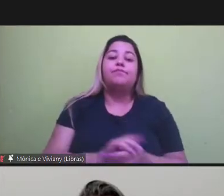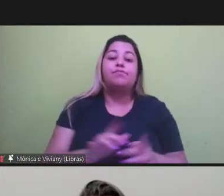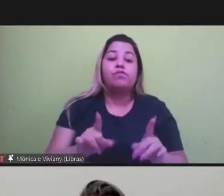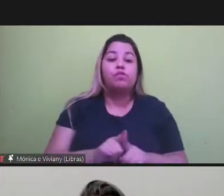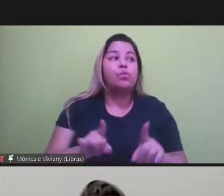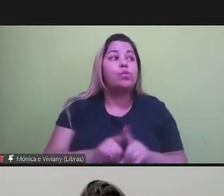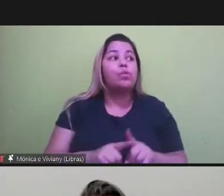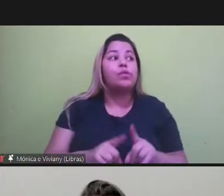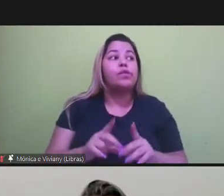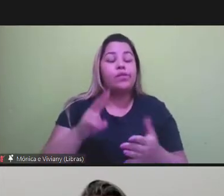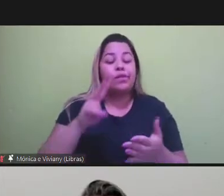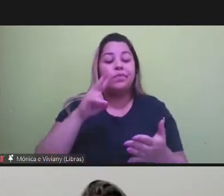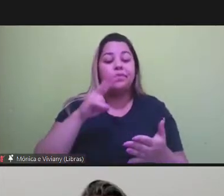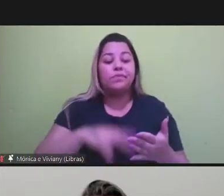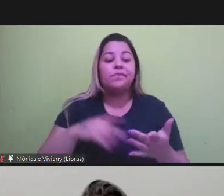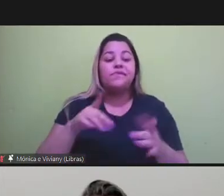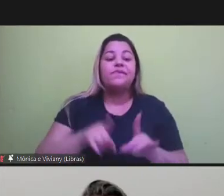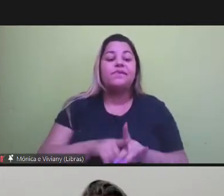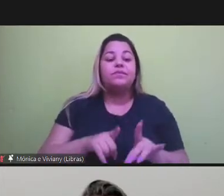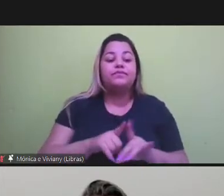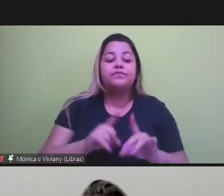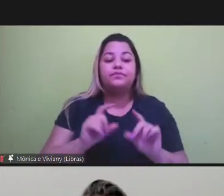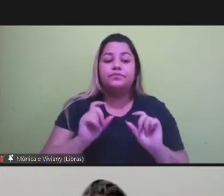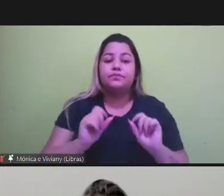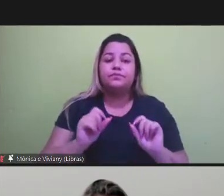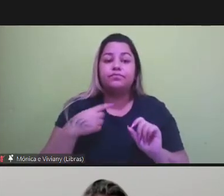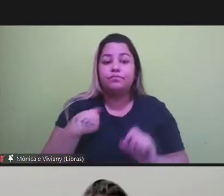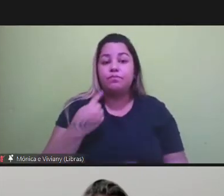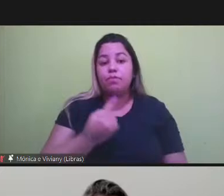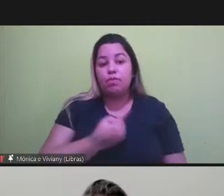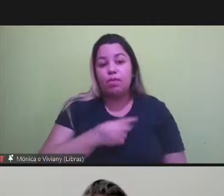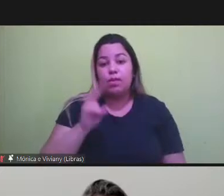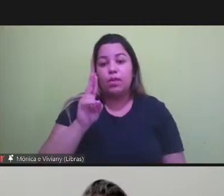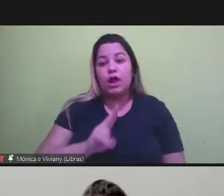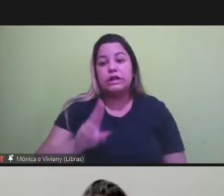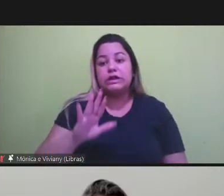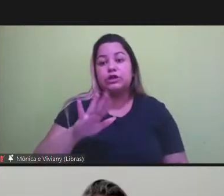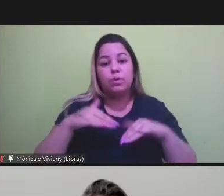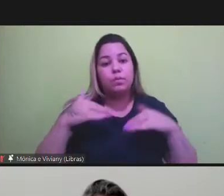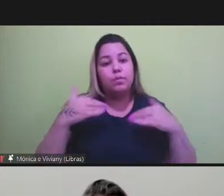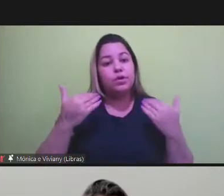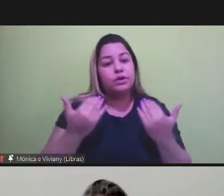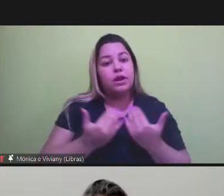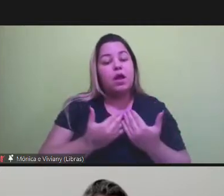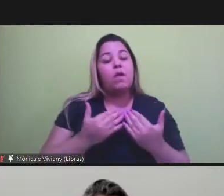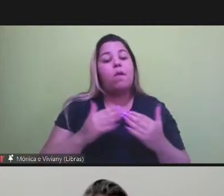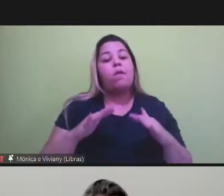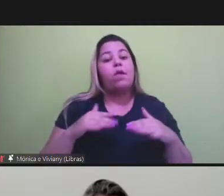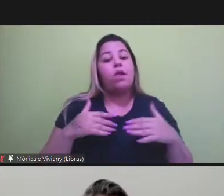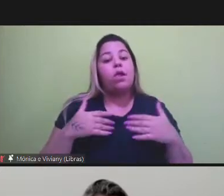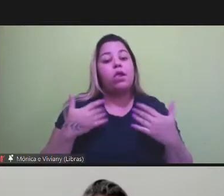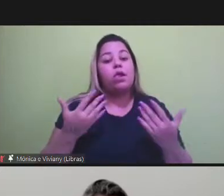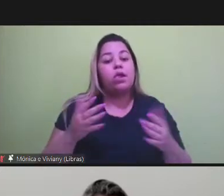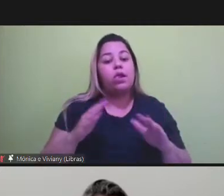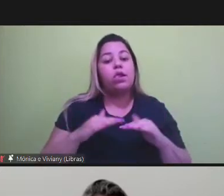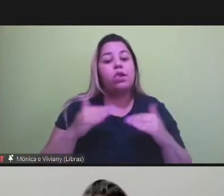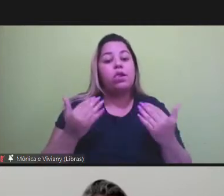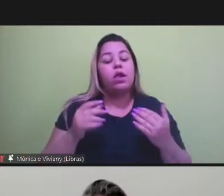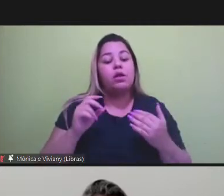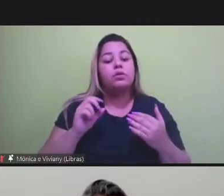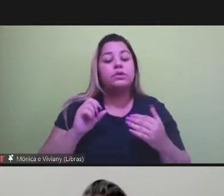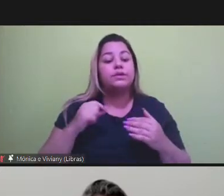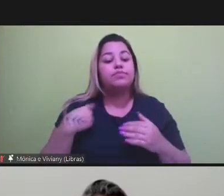Definitely, we use persons from the community, where community leaders from NGOs,